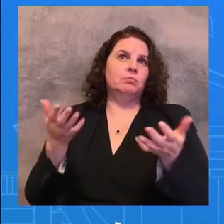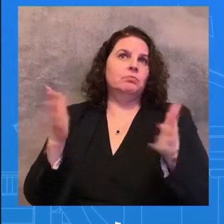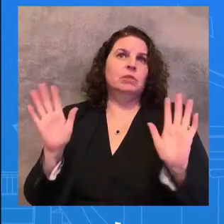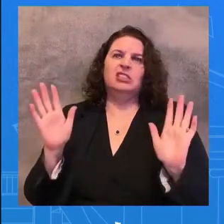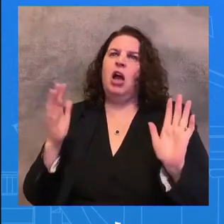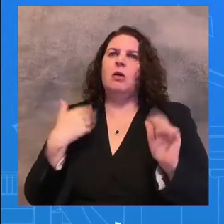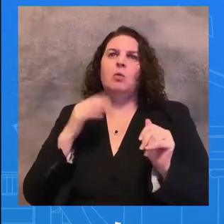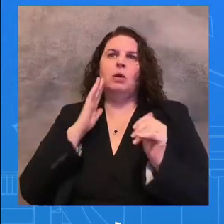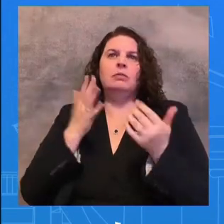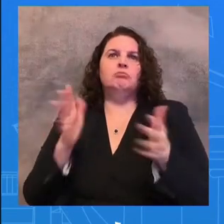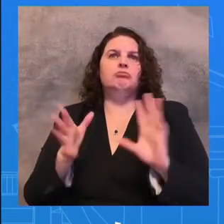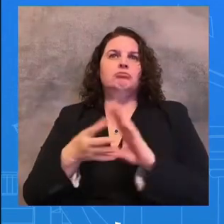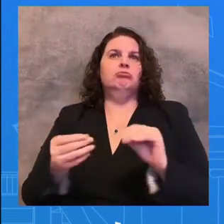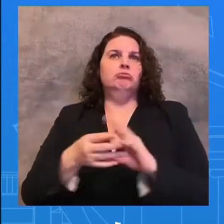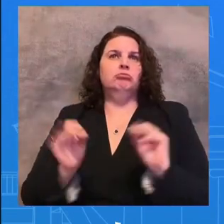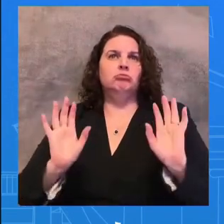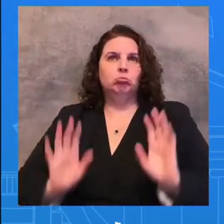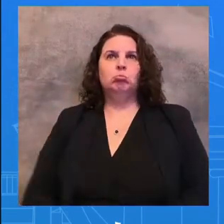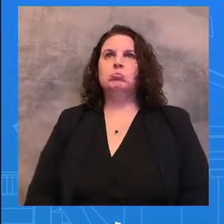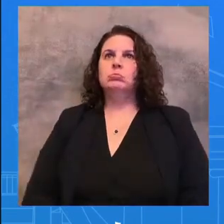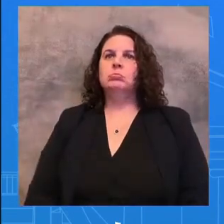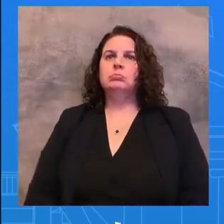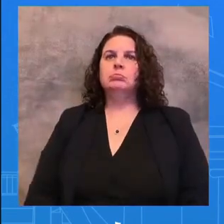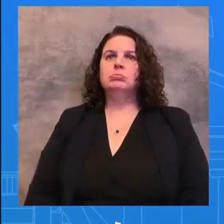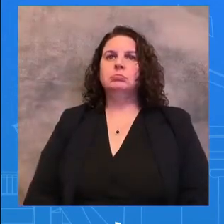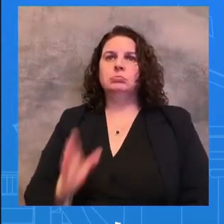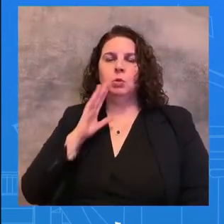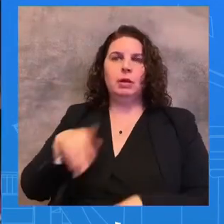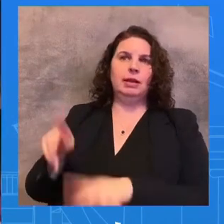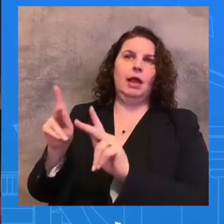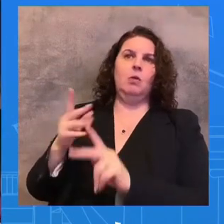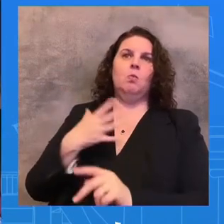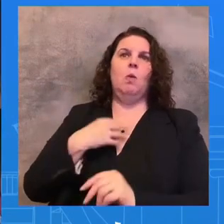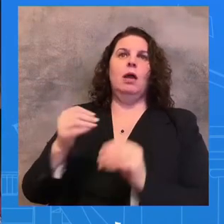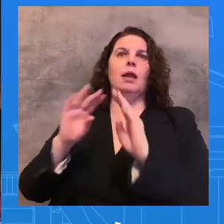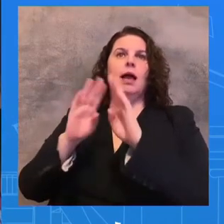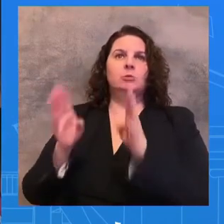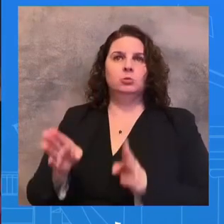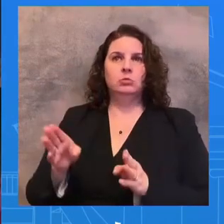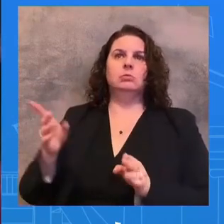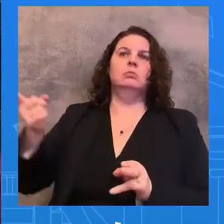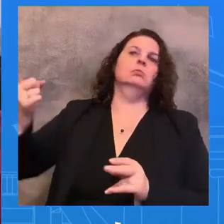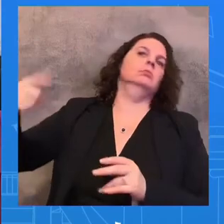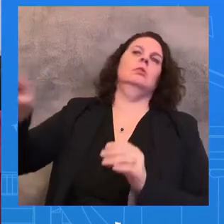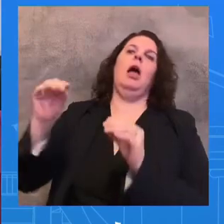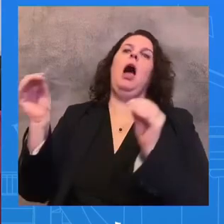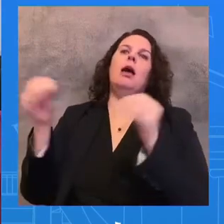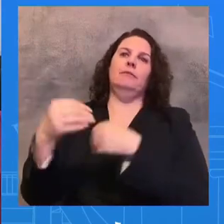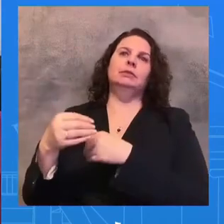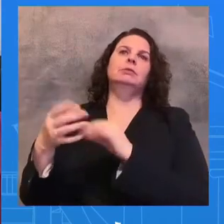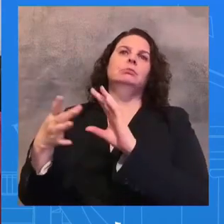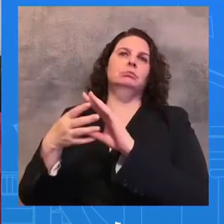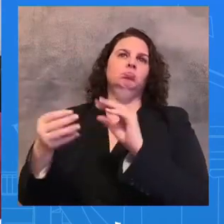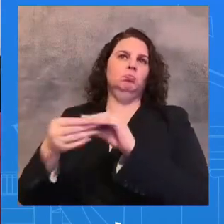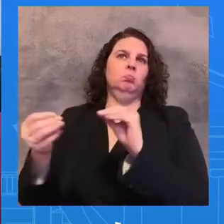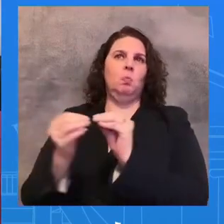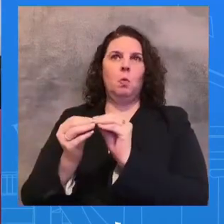my White House consul's office colleagues. We're free to talk about all sorts of political matters because we check here.